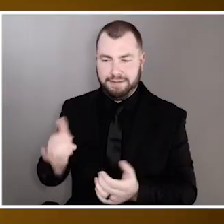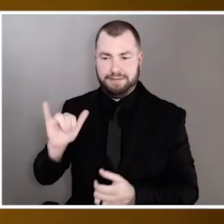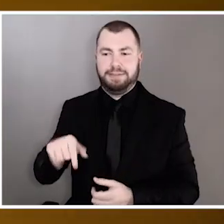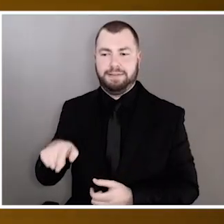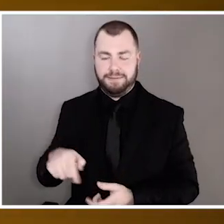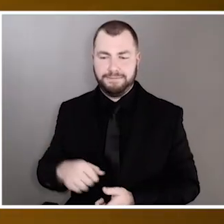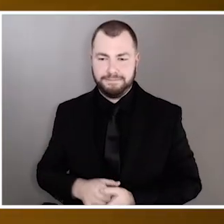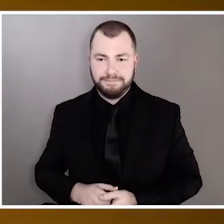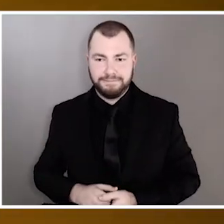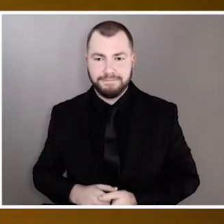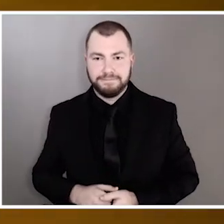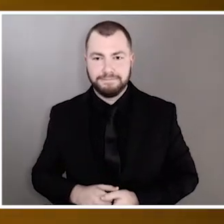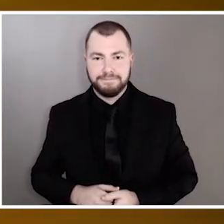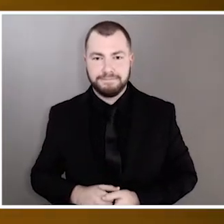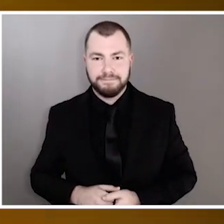things.